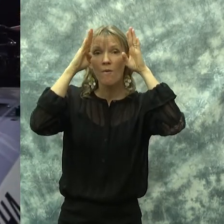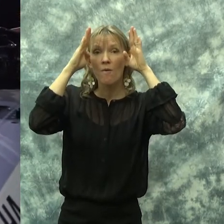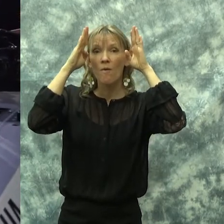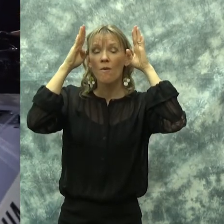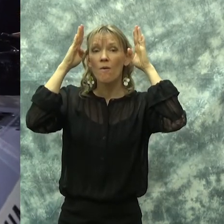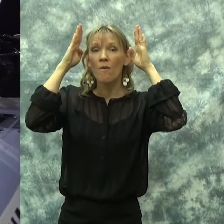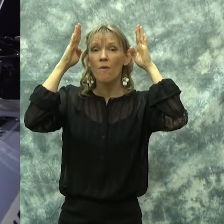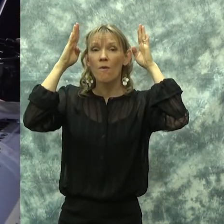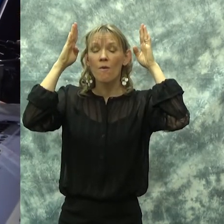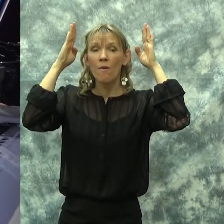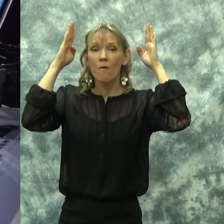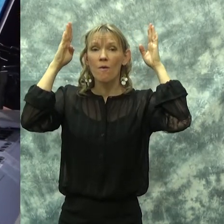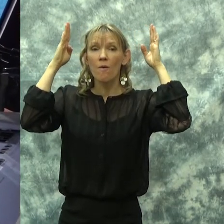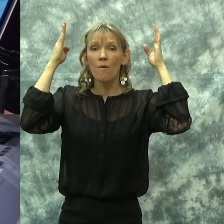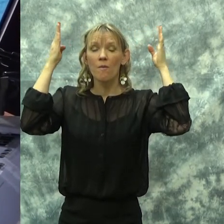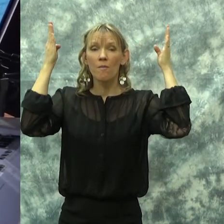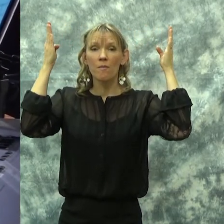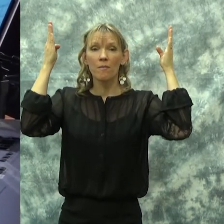mind.